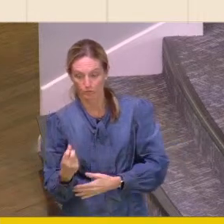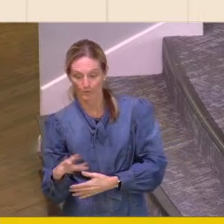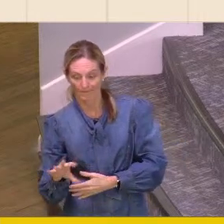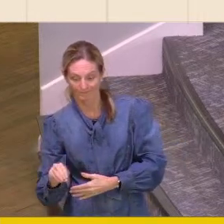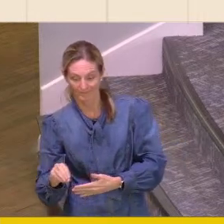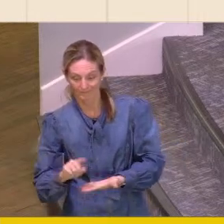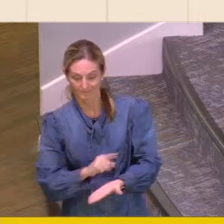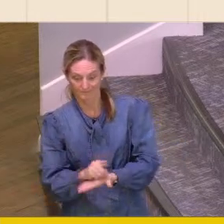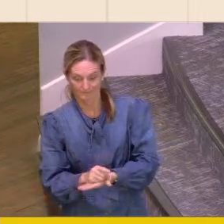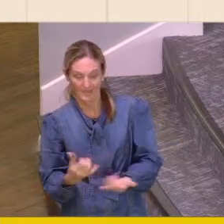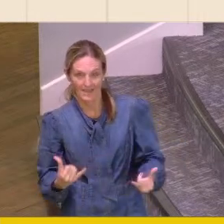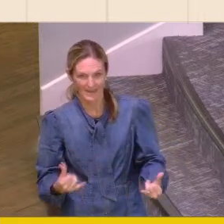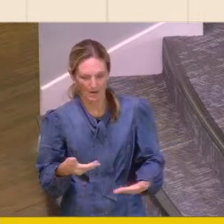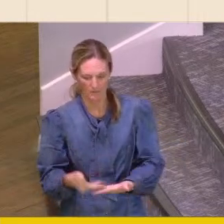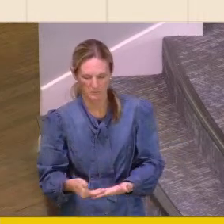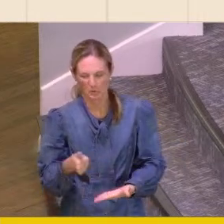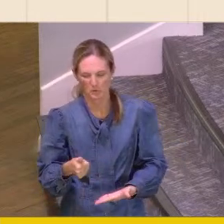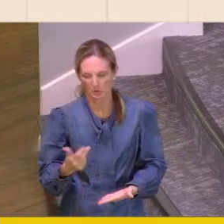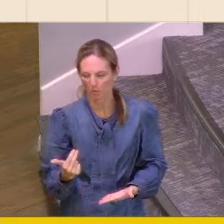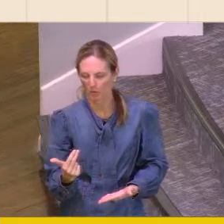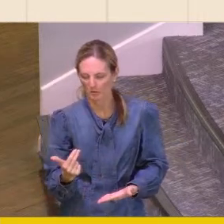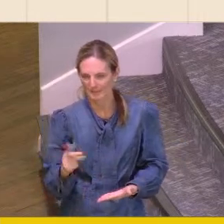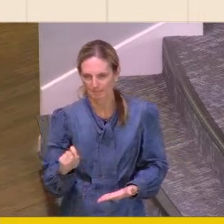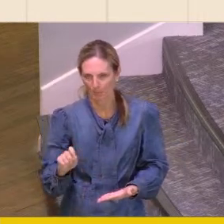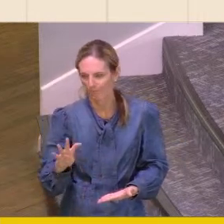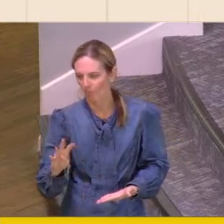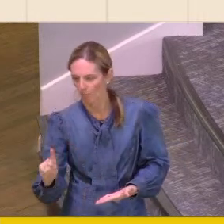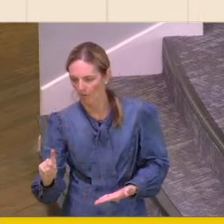closer to $13.41 per hour.